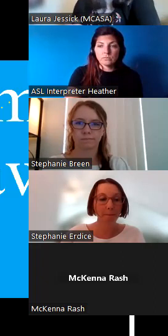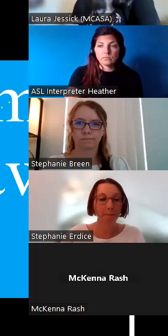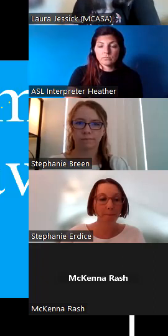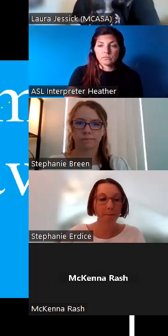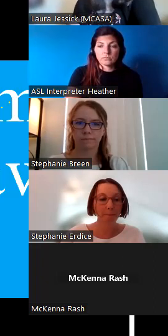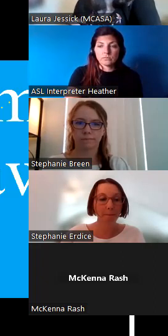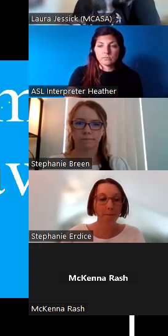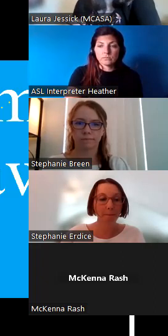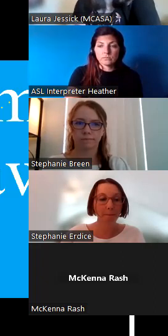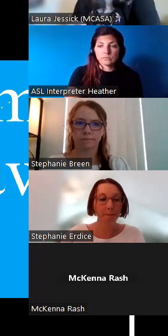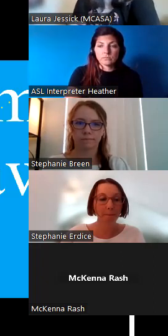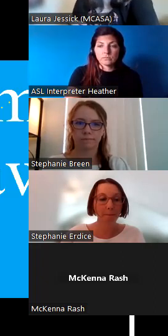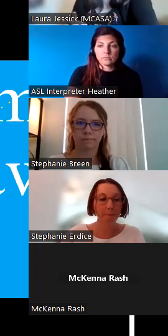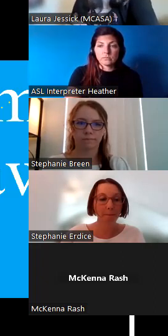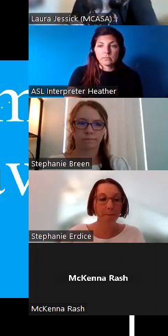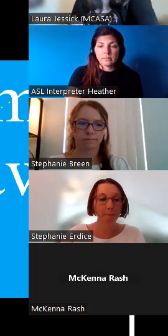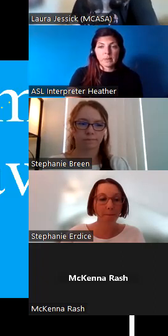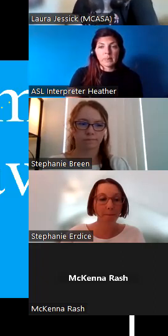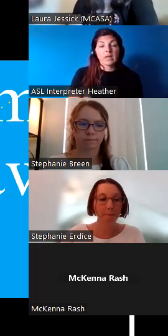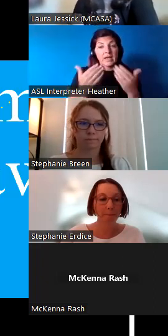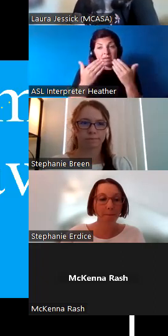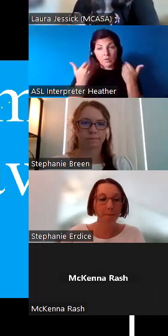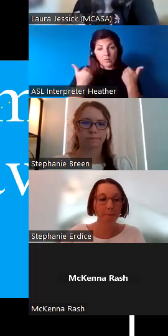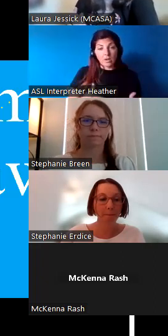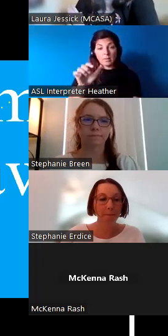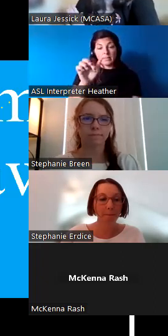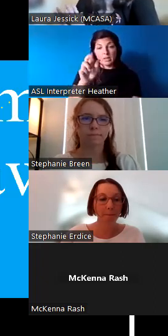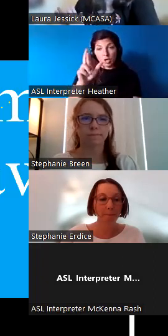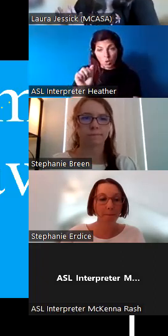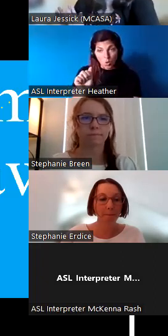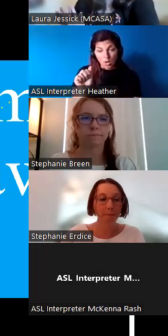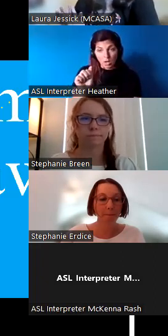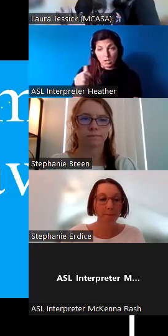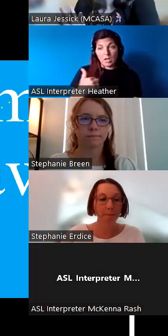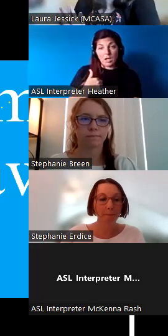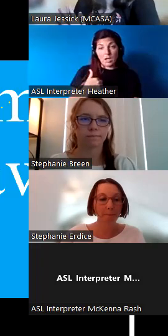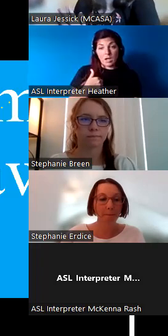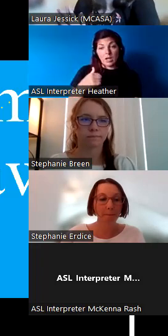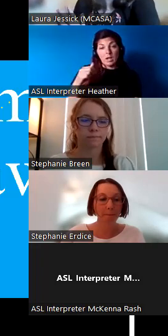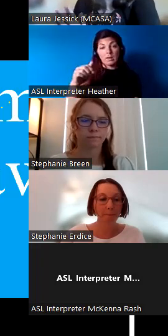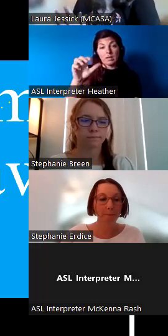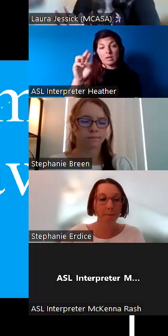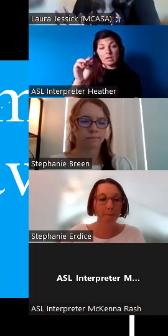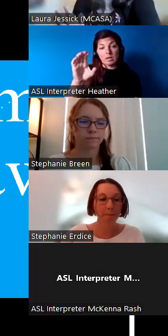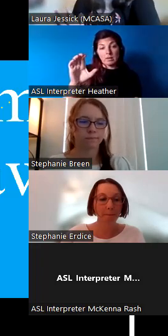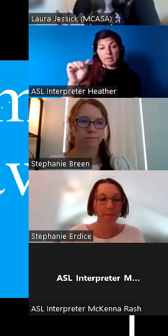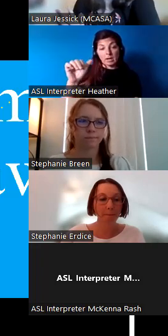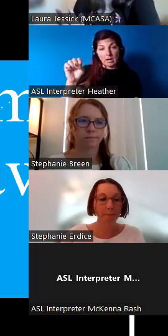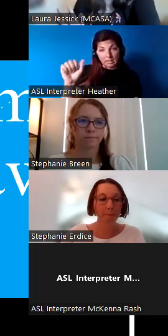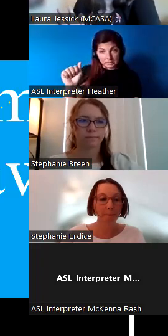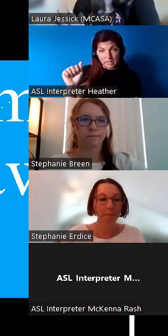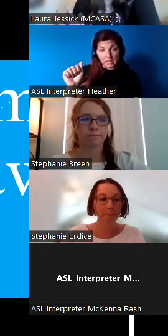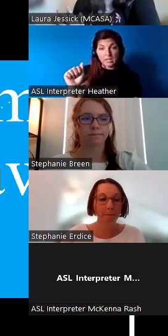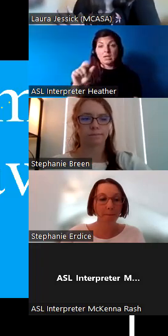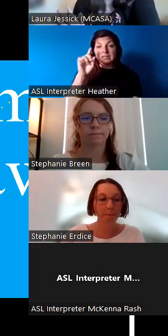Thanks, Steph. I'm Laura Jessic. I'm MCASA's Sexual Assault Kit Initiative and